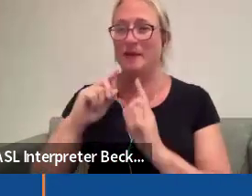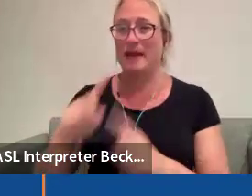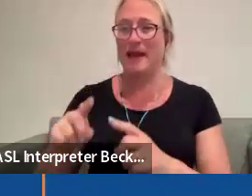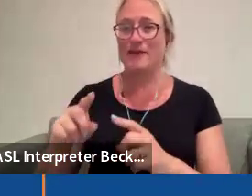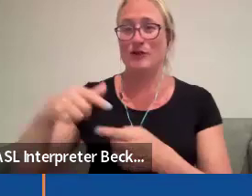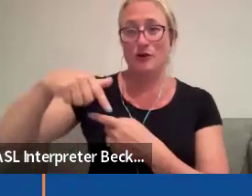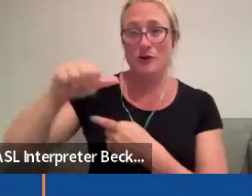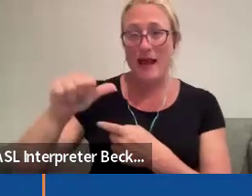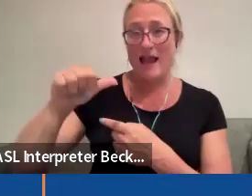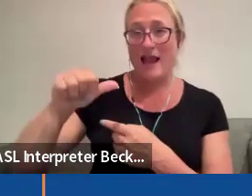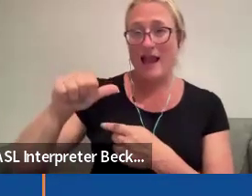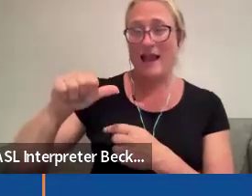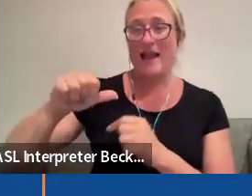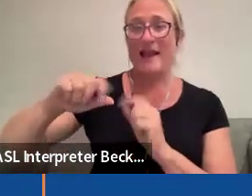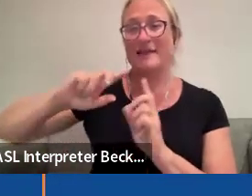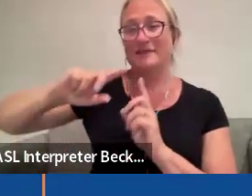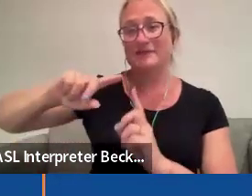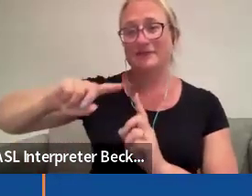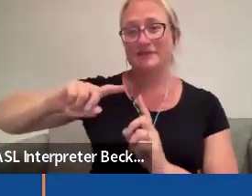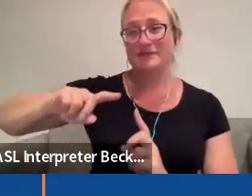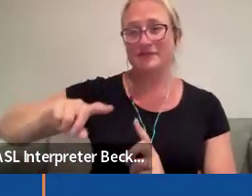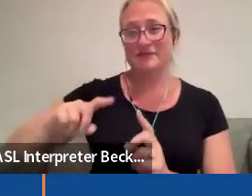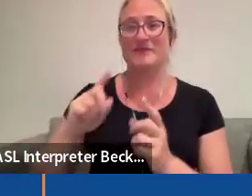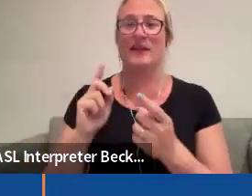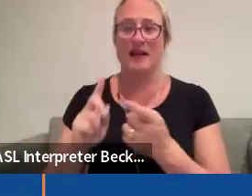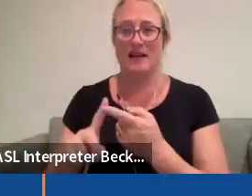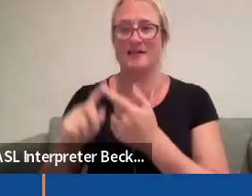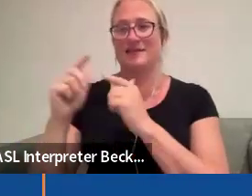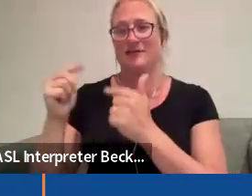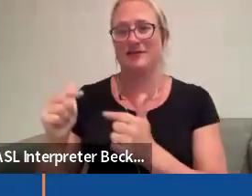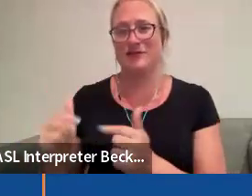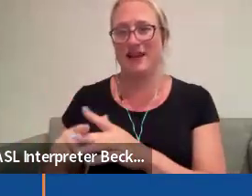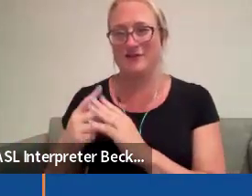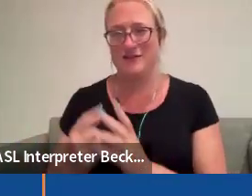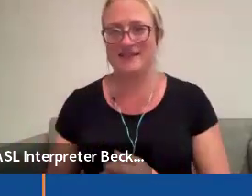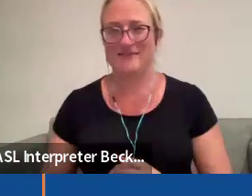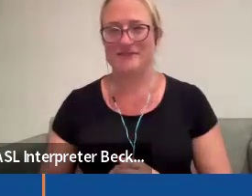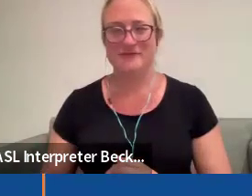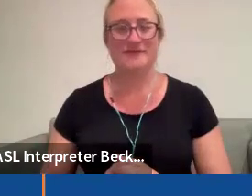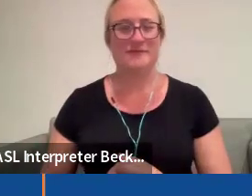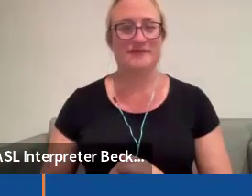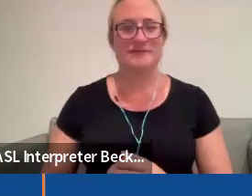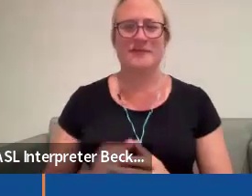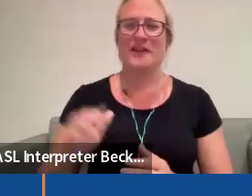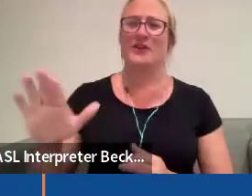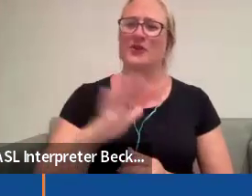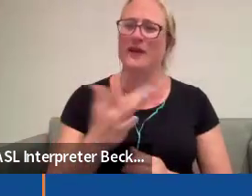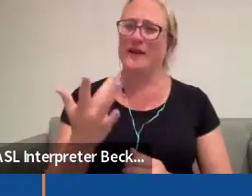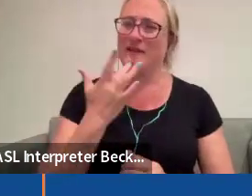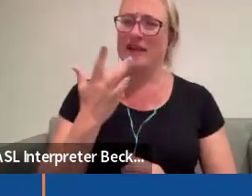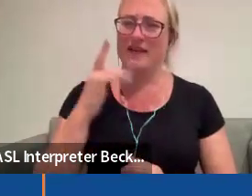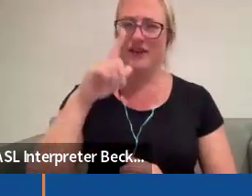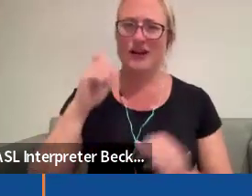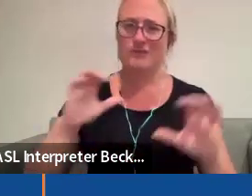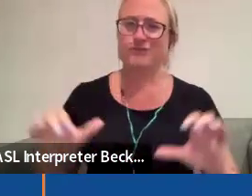in the Q&A box for now until we can get the chat up and running. What are some of your favorite summer activities